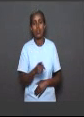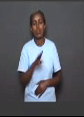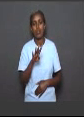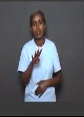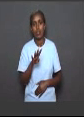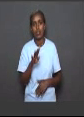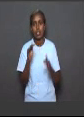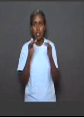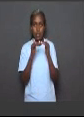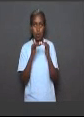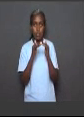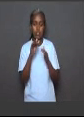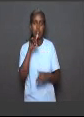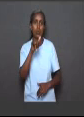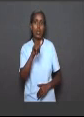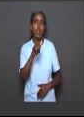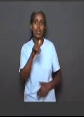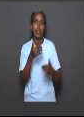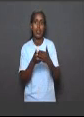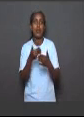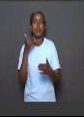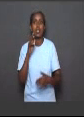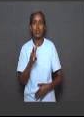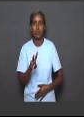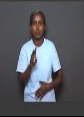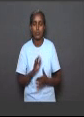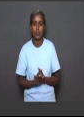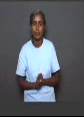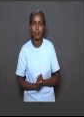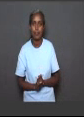4 equals y minus 2.